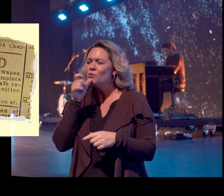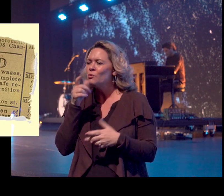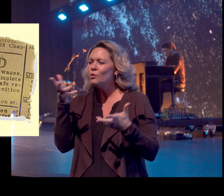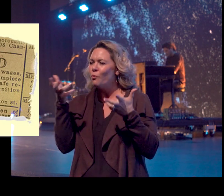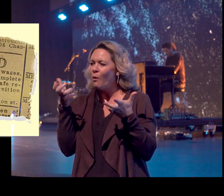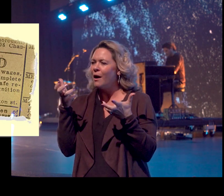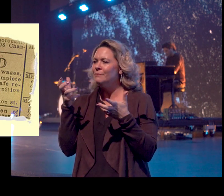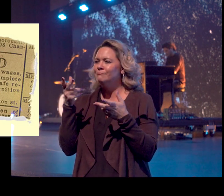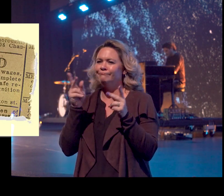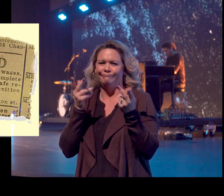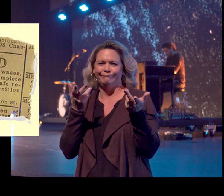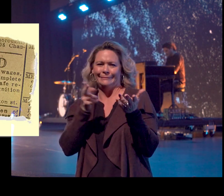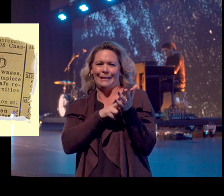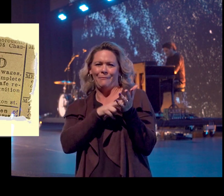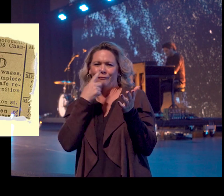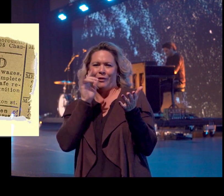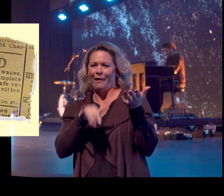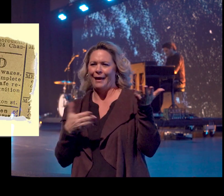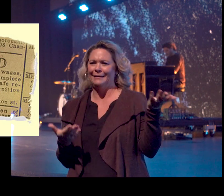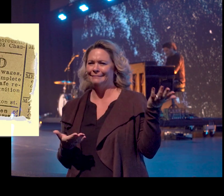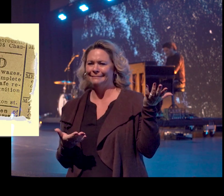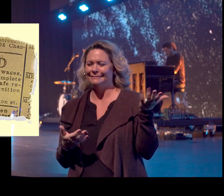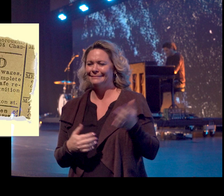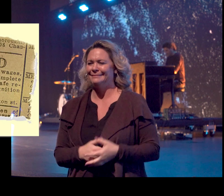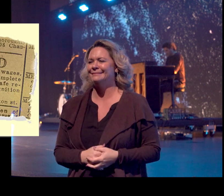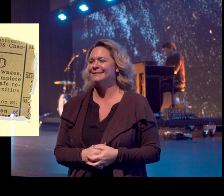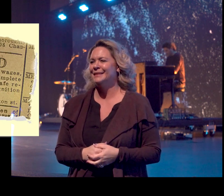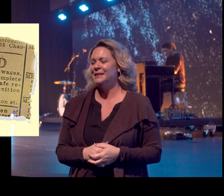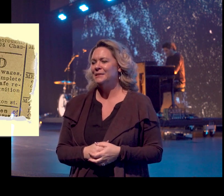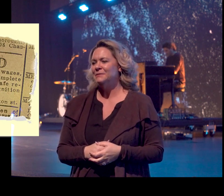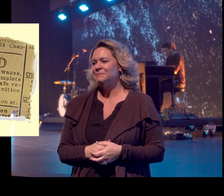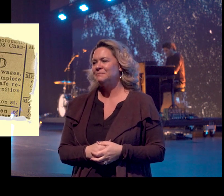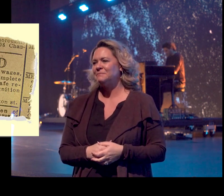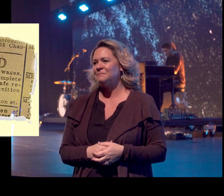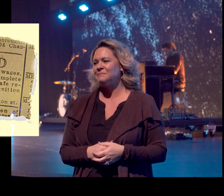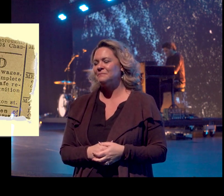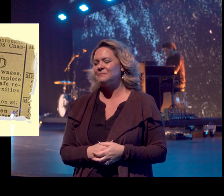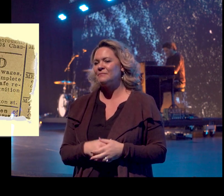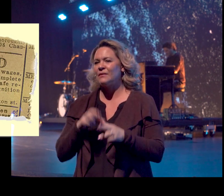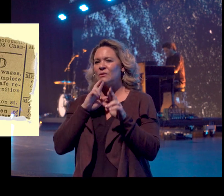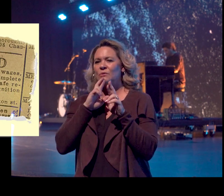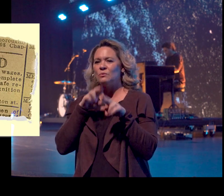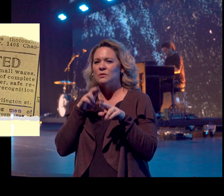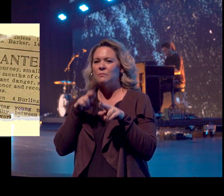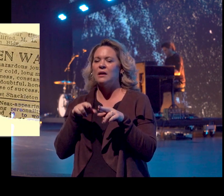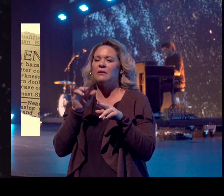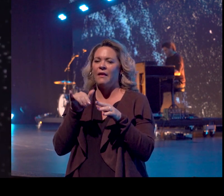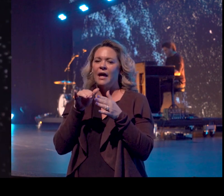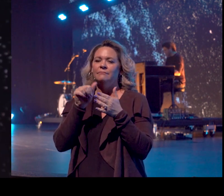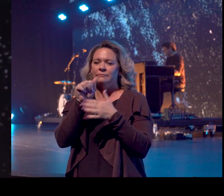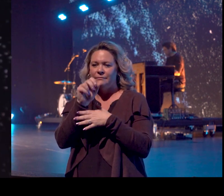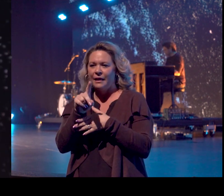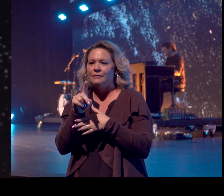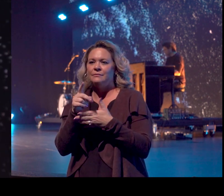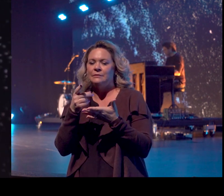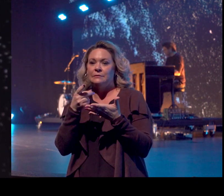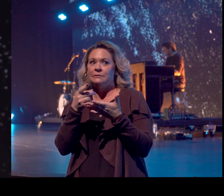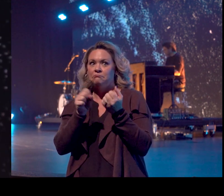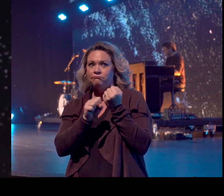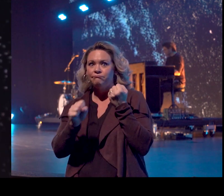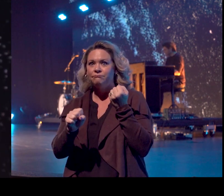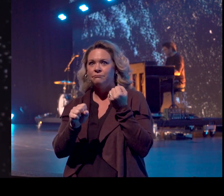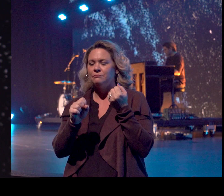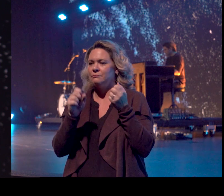team. I mean, who in their right mind would sign up for something like this? But the response to this